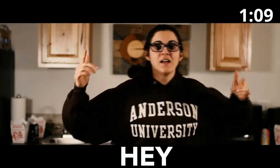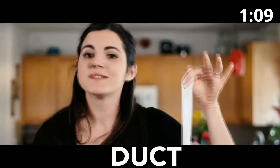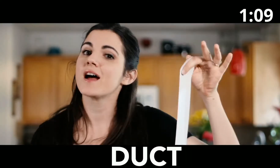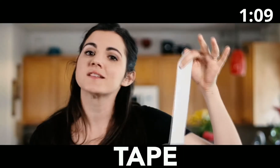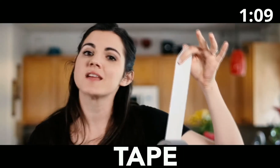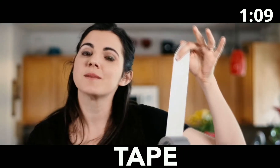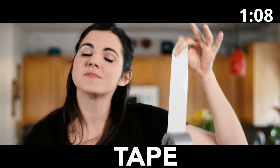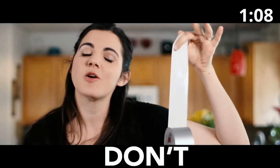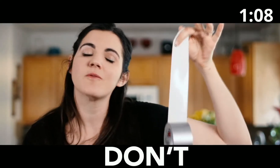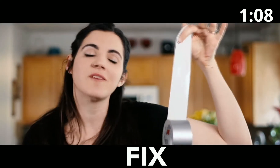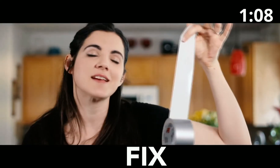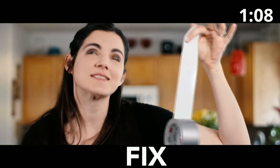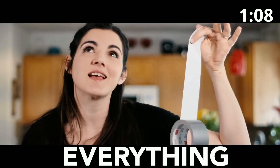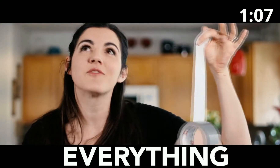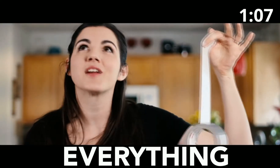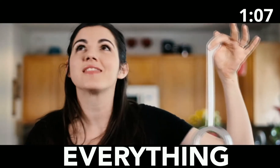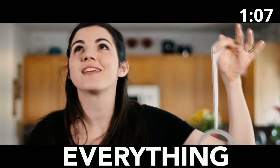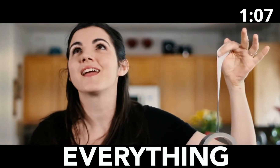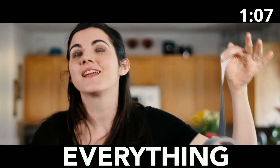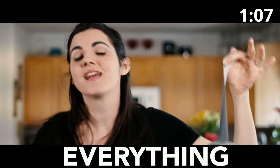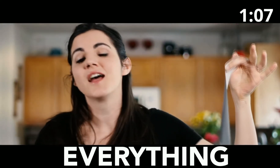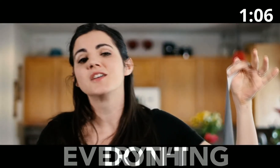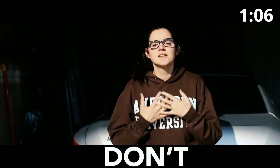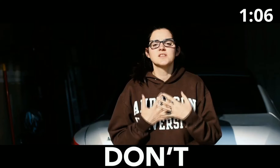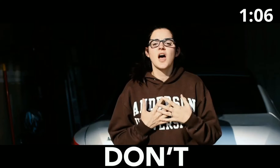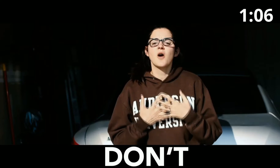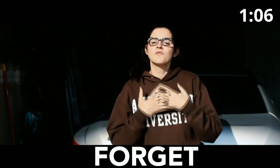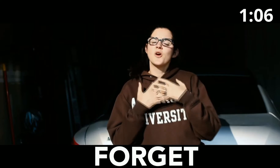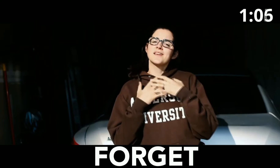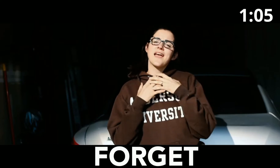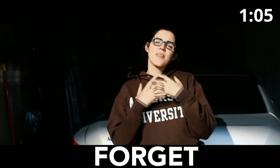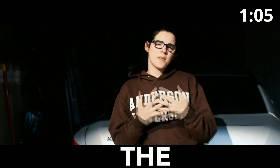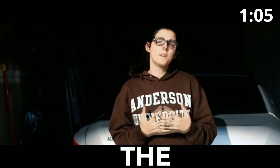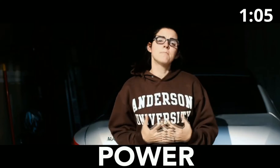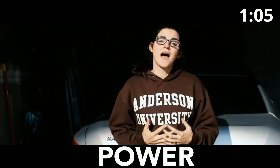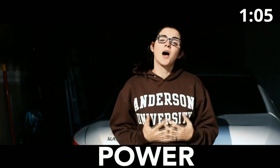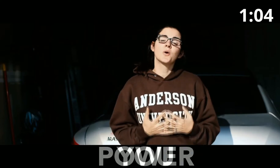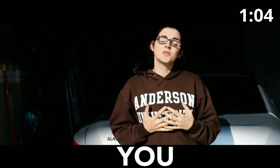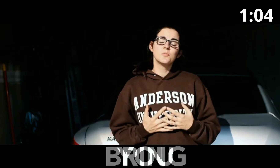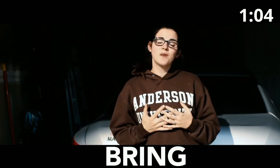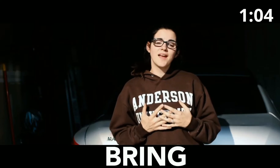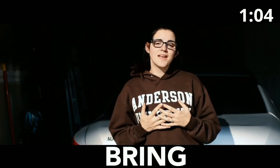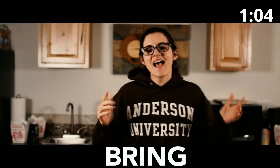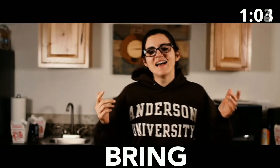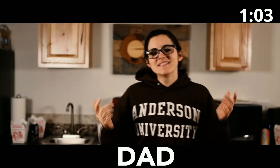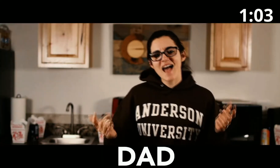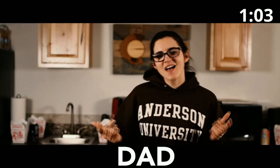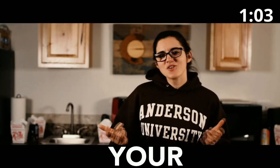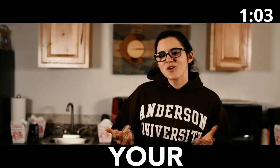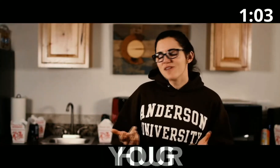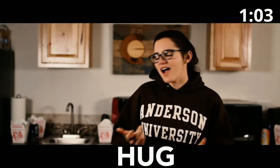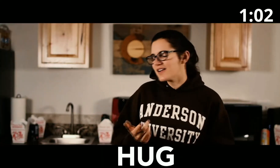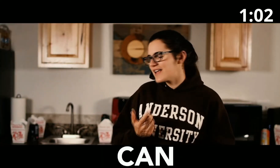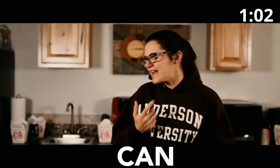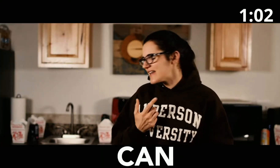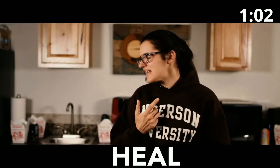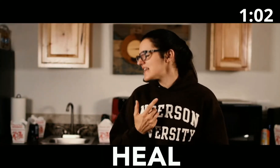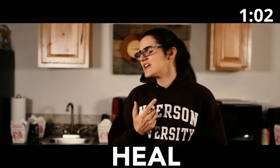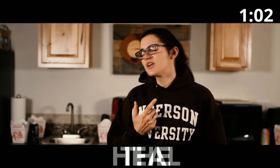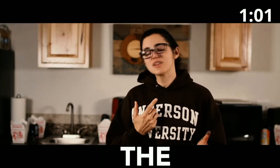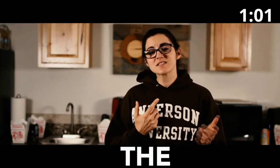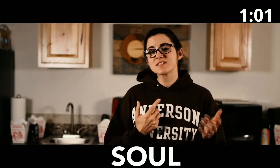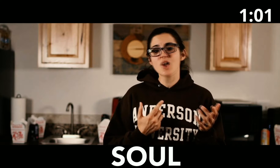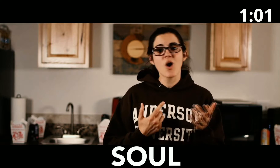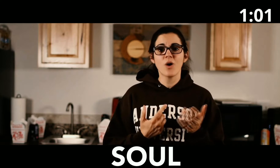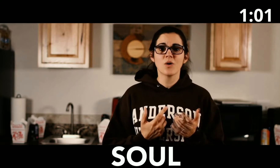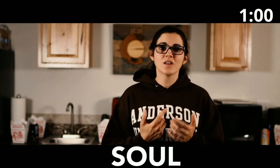Hey! Duct tape don't fix everything. Don't forget the power you bring. Dad, your hug can